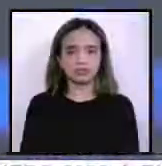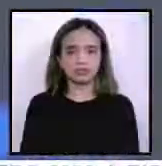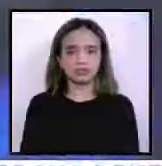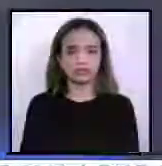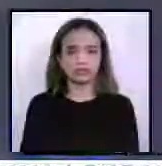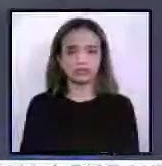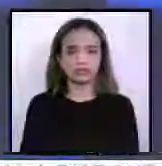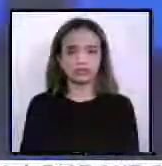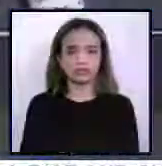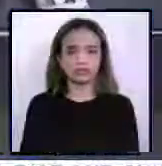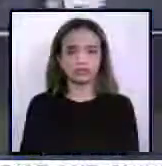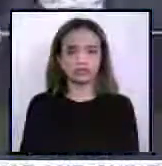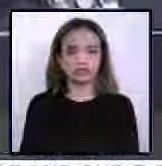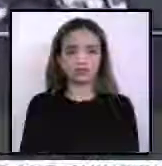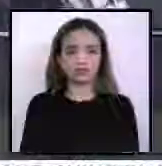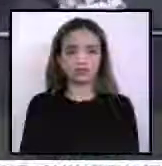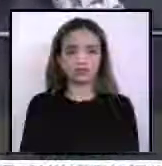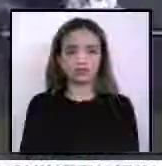unappreciated. You